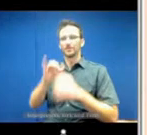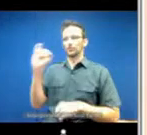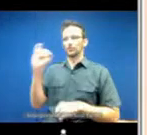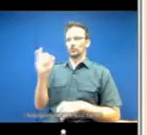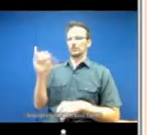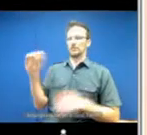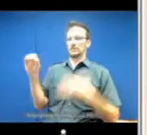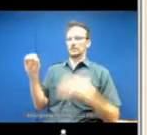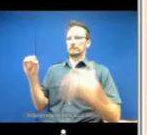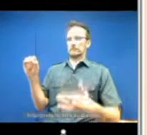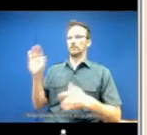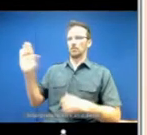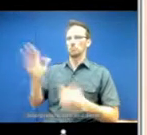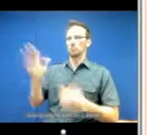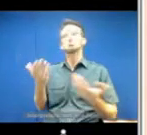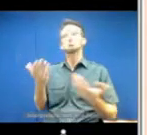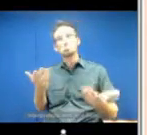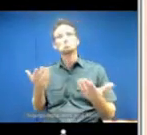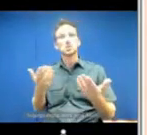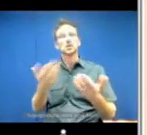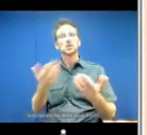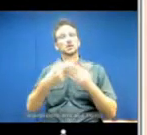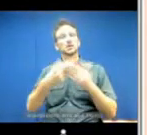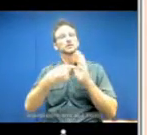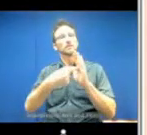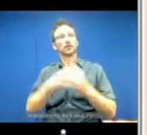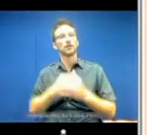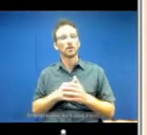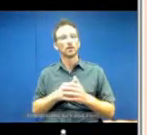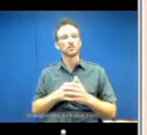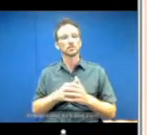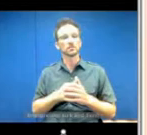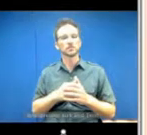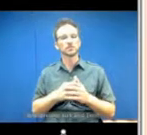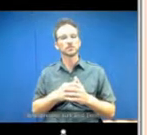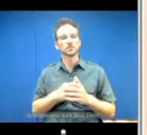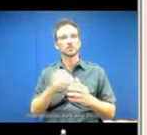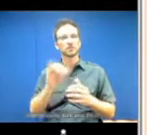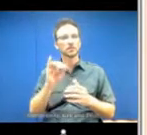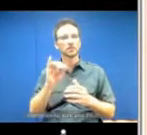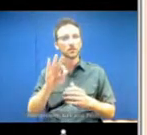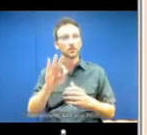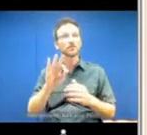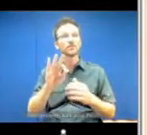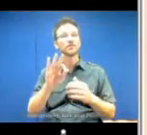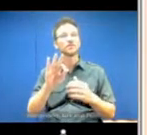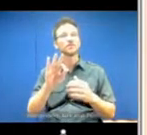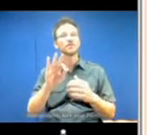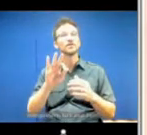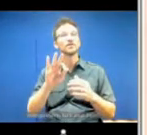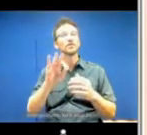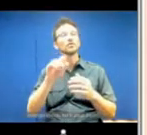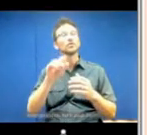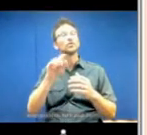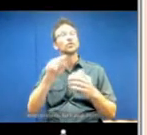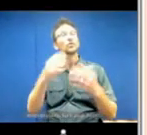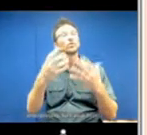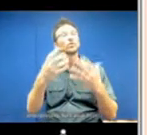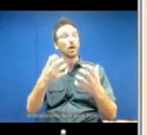So that's a good example of us using our collective knowledge to understand a little bit more of this kind of complicated